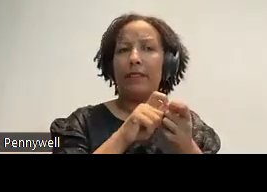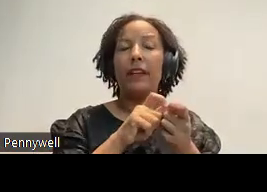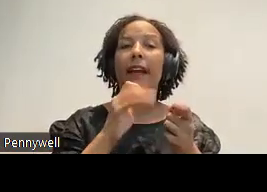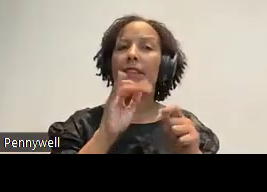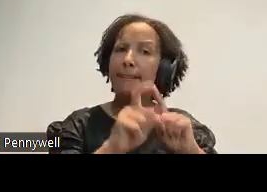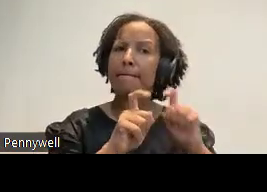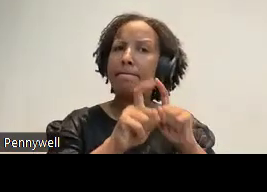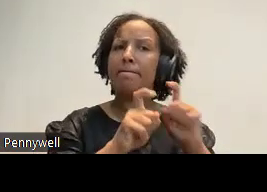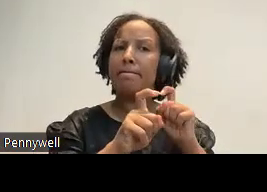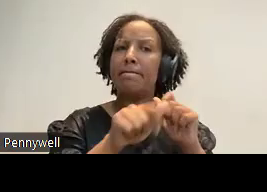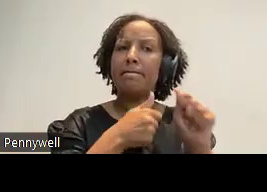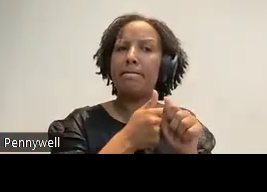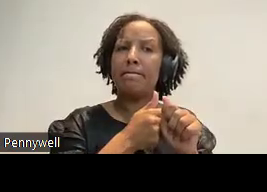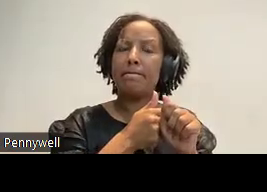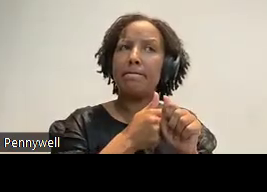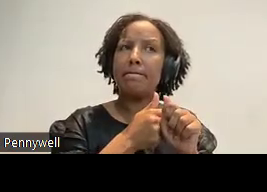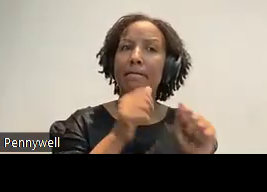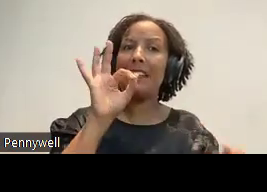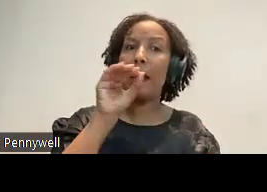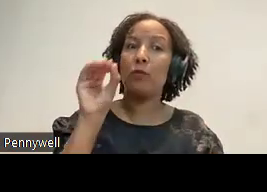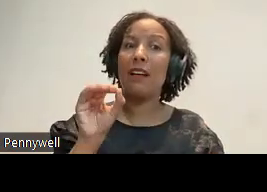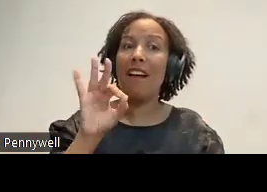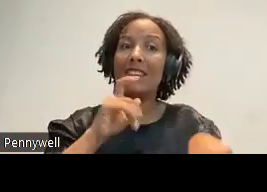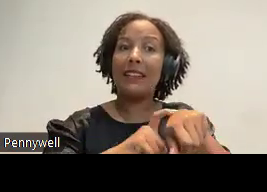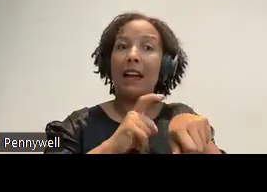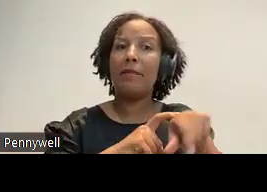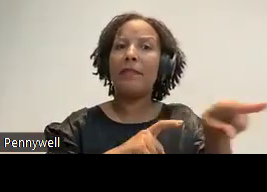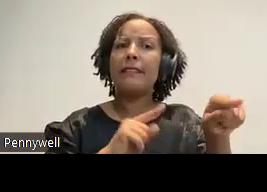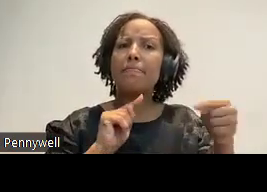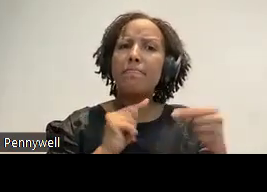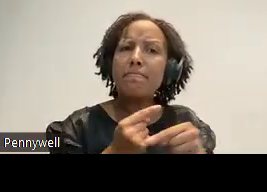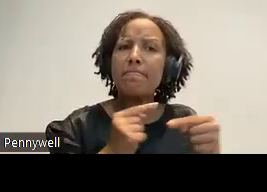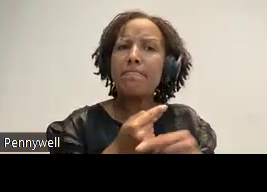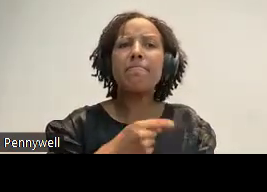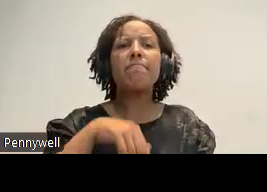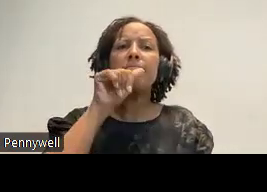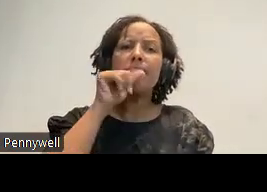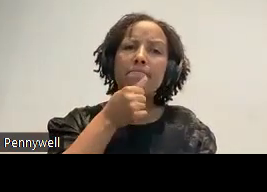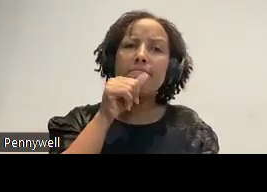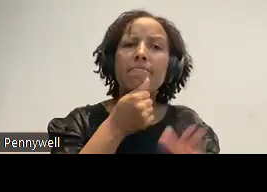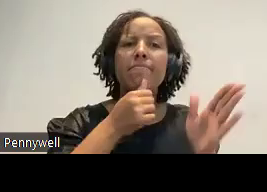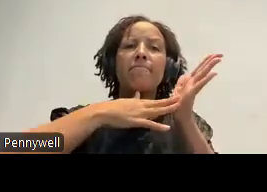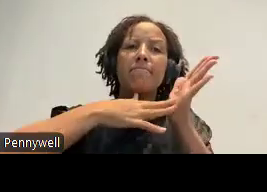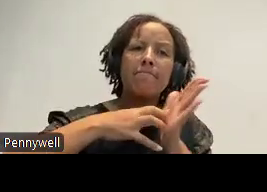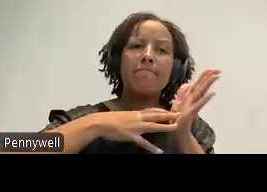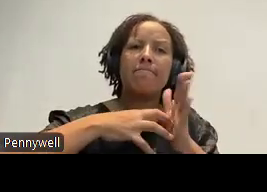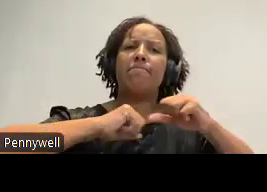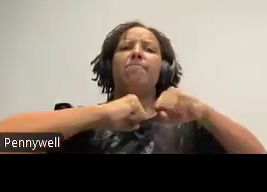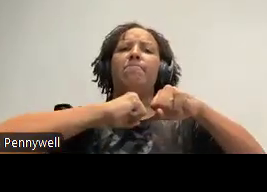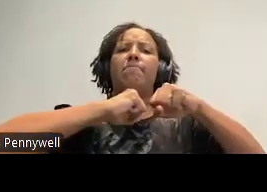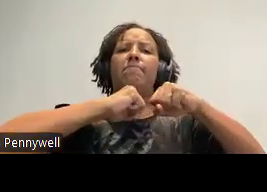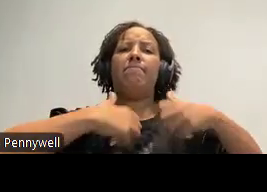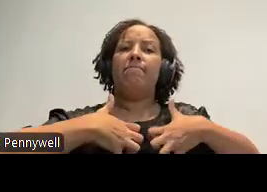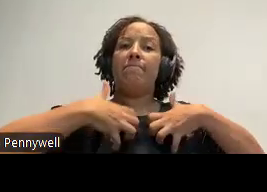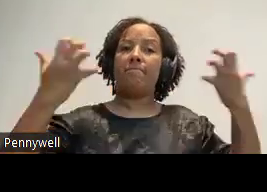that, 9 times out of 10, it's some sort of pain, hurt, vulnerability that's being protected. It's just that males are going